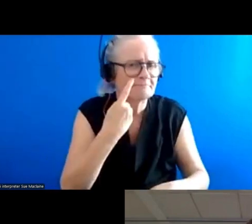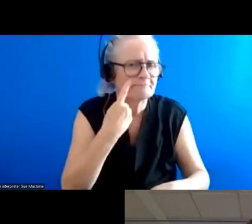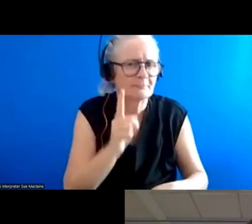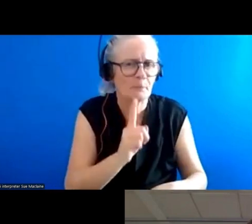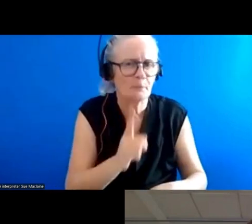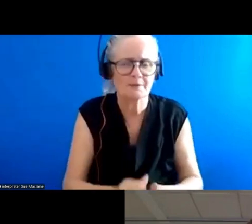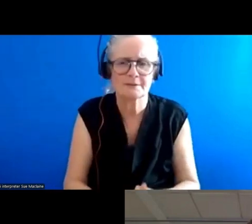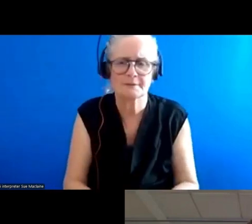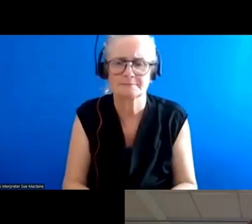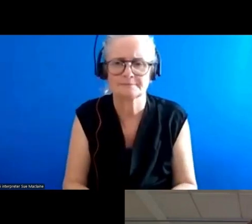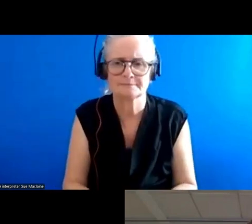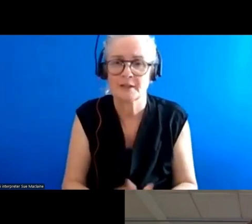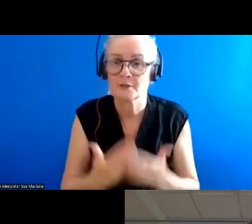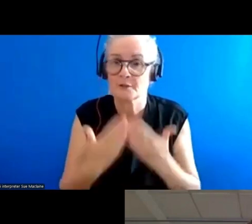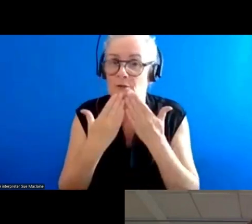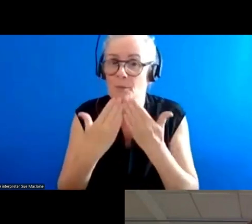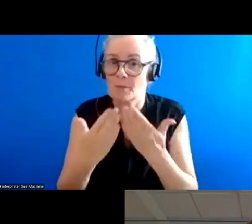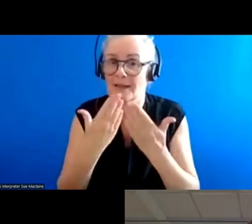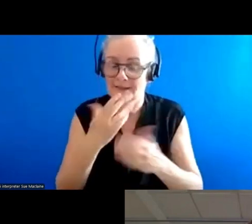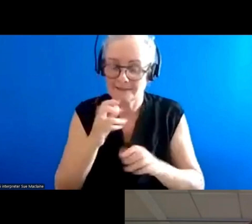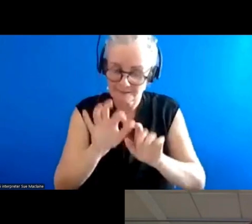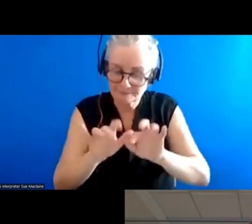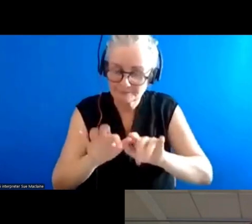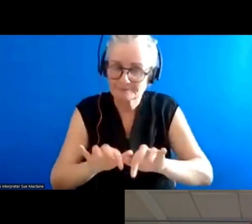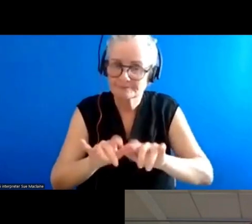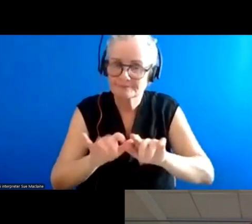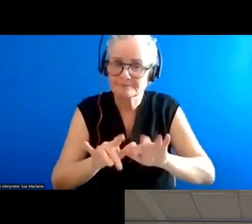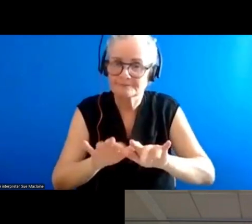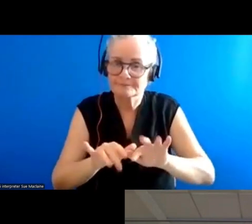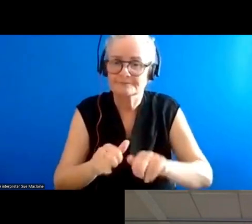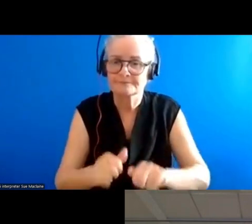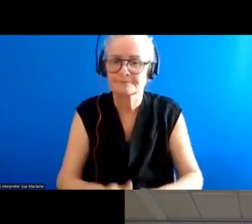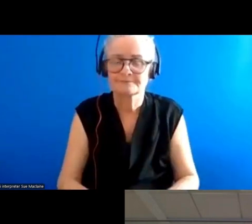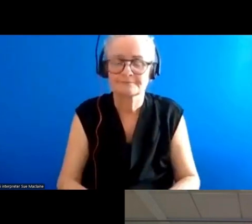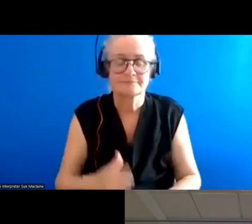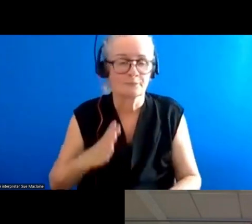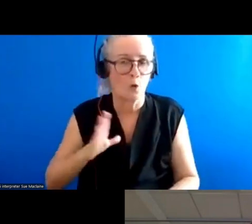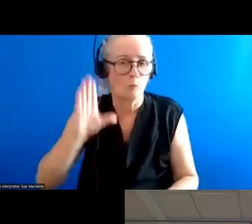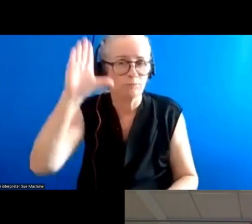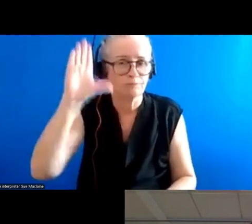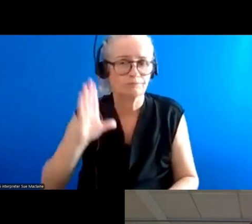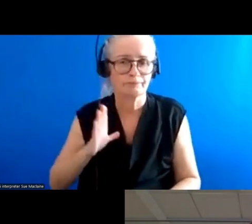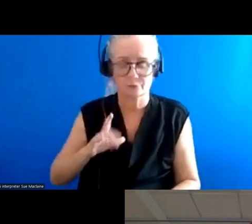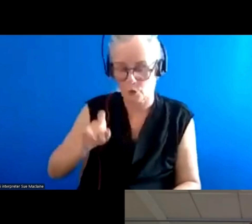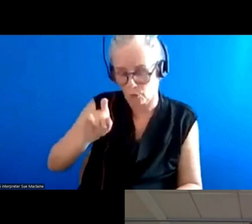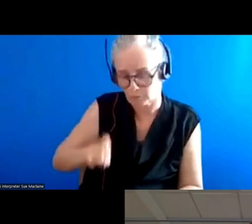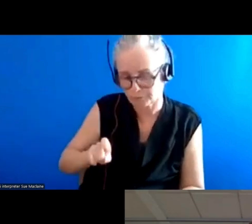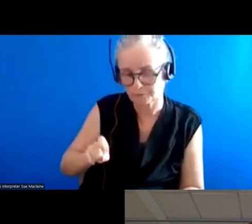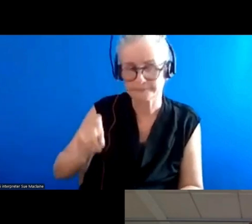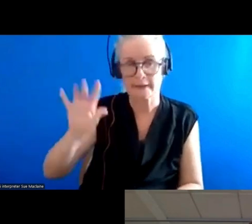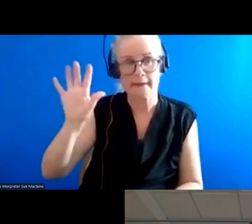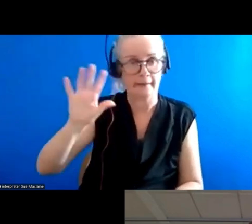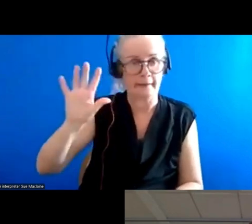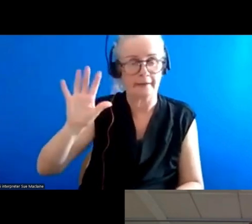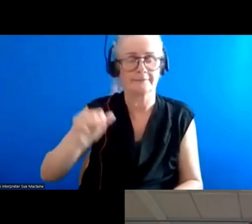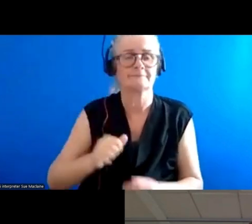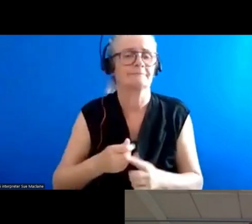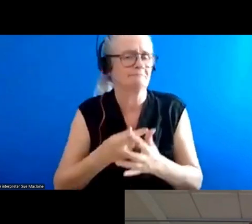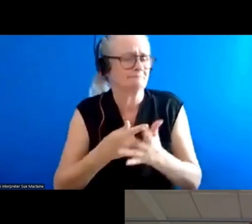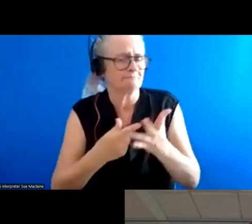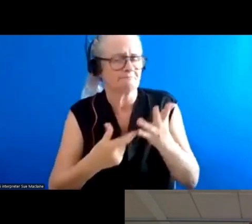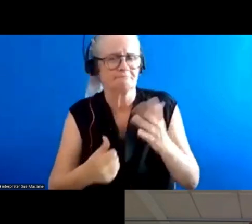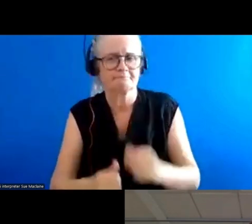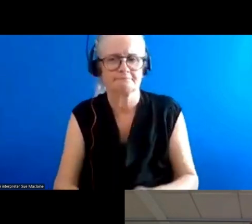So everyone, please feel free to just raise your hand and either just raise it, probably